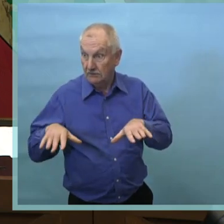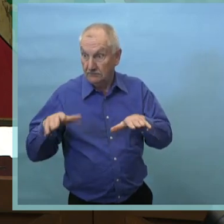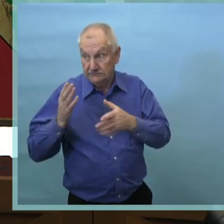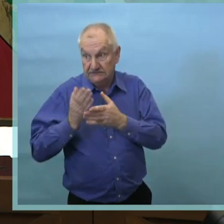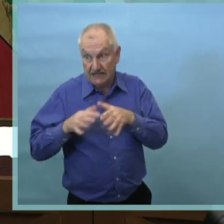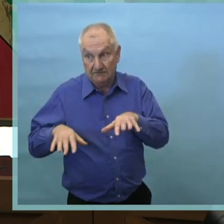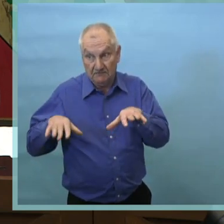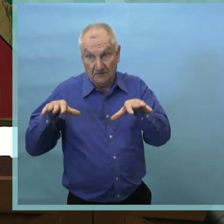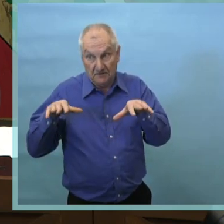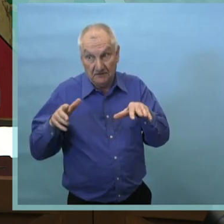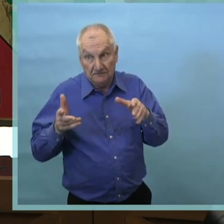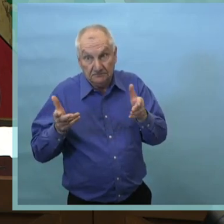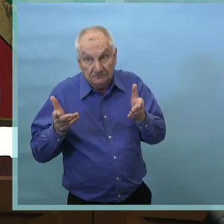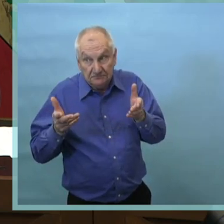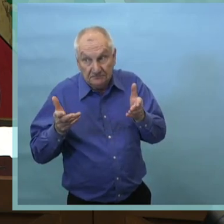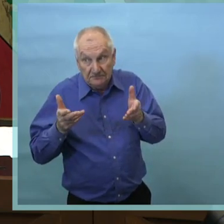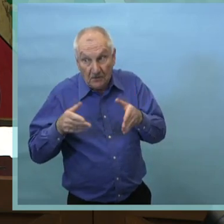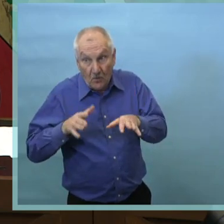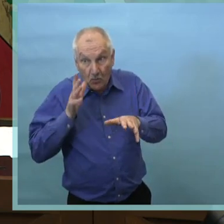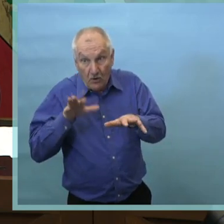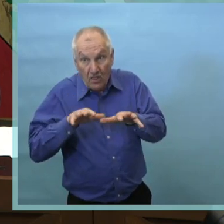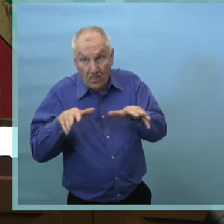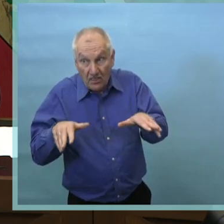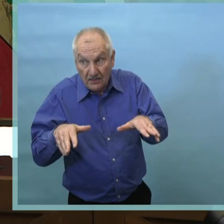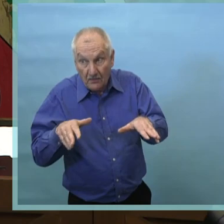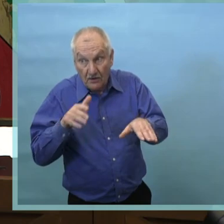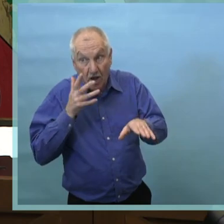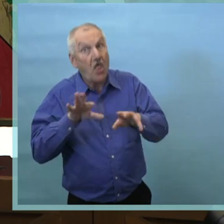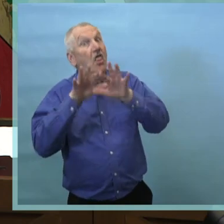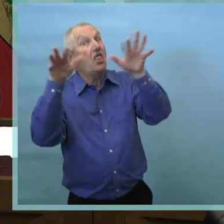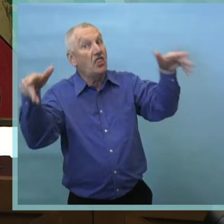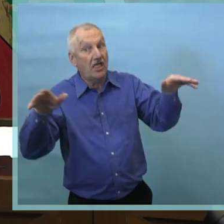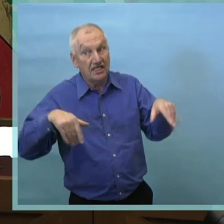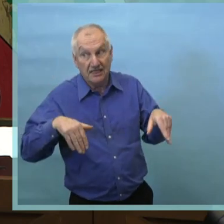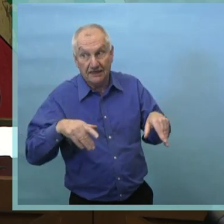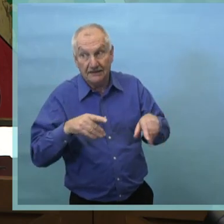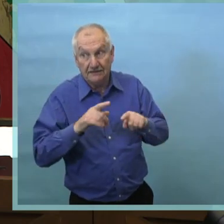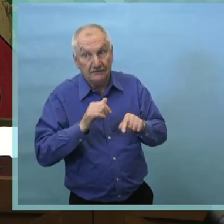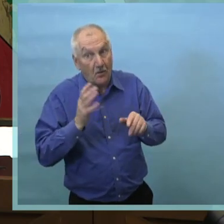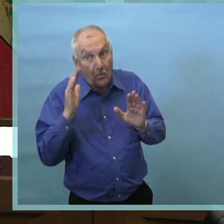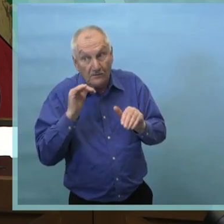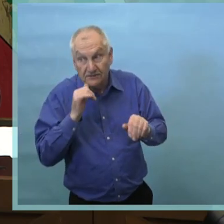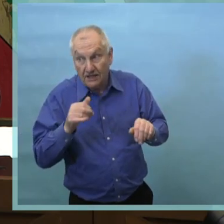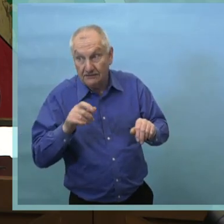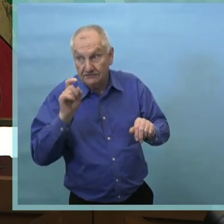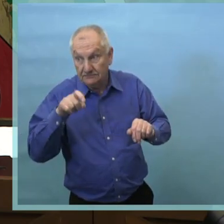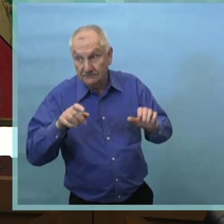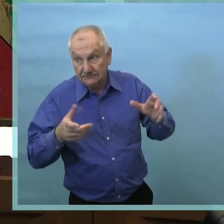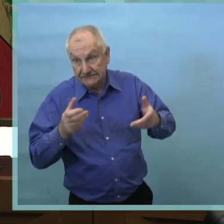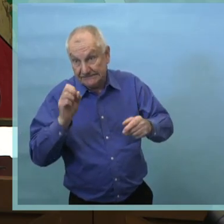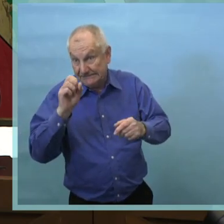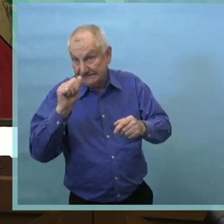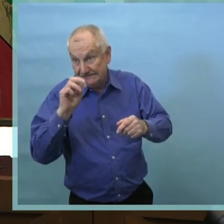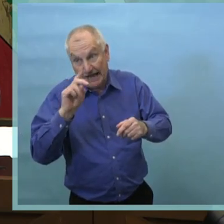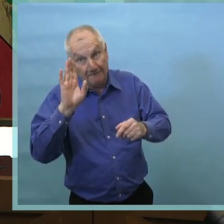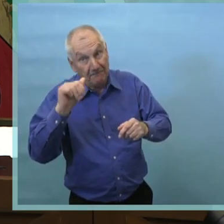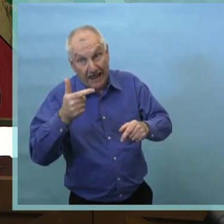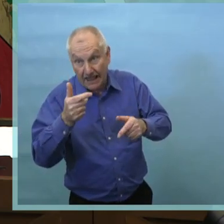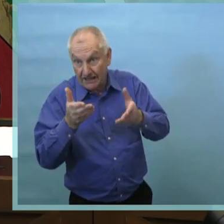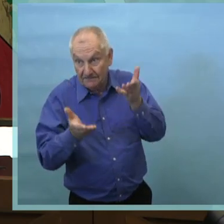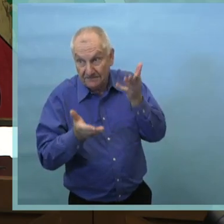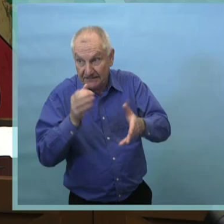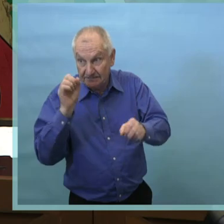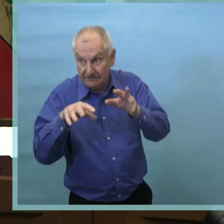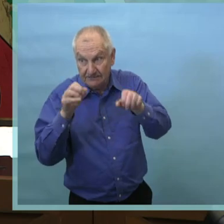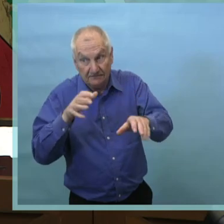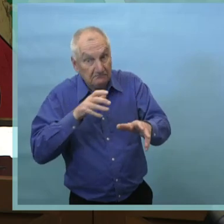but nothing to the extent that needs to be major sandbagging, or is that sort